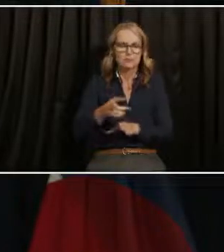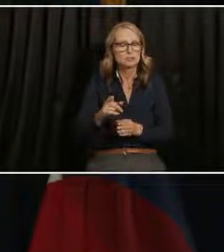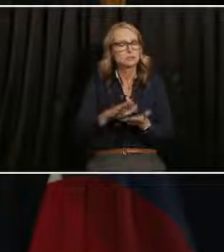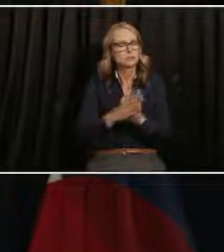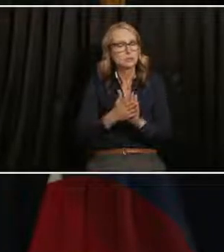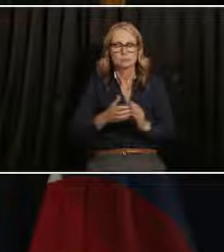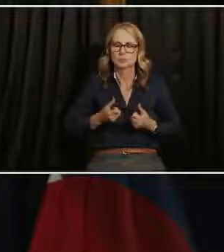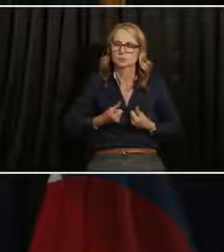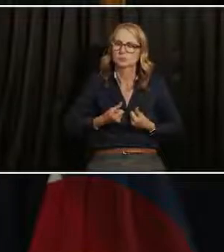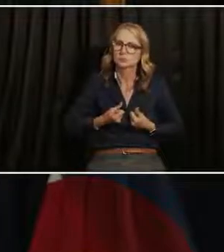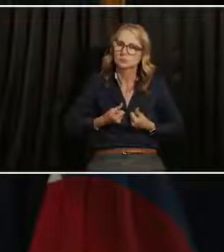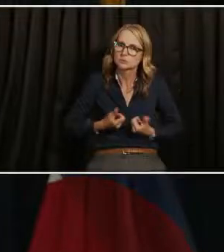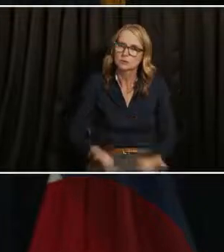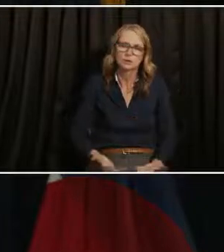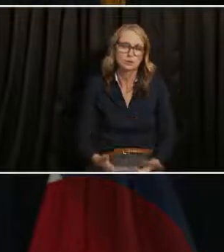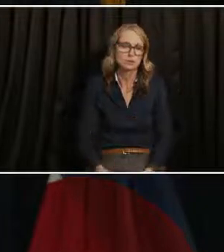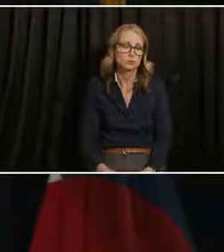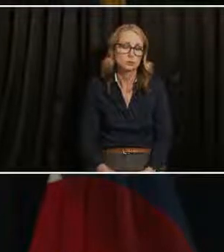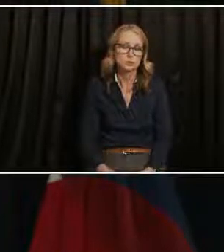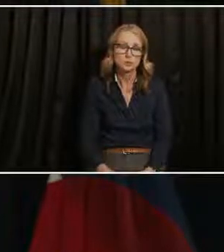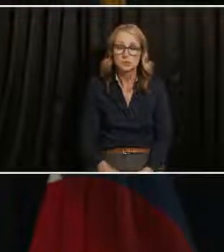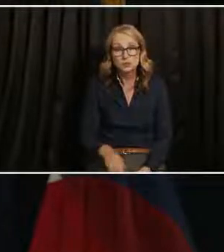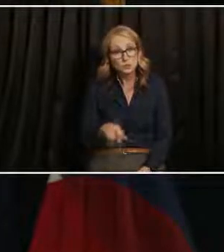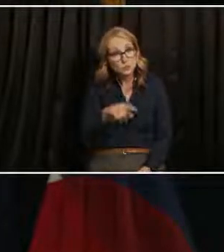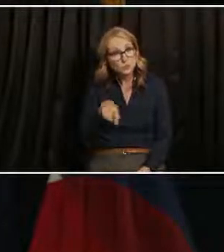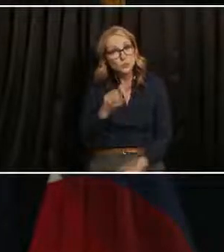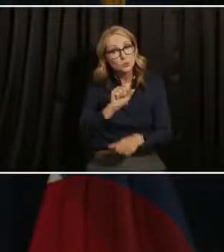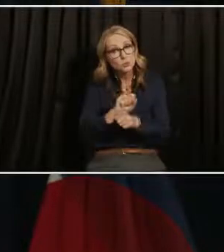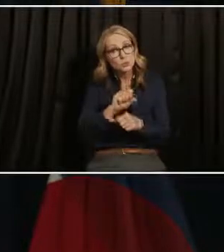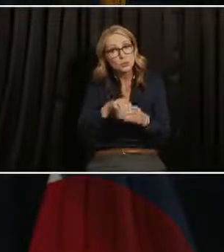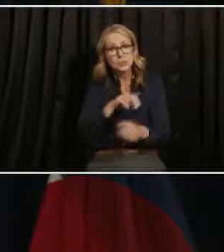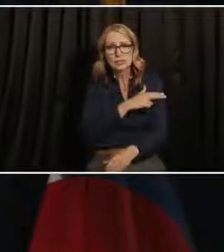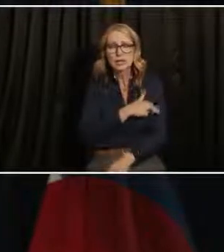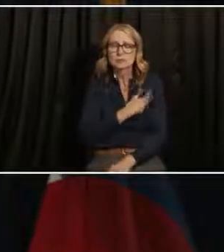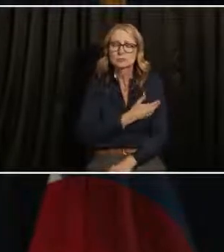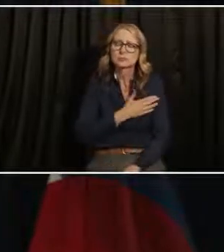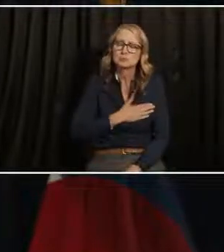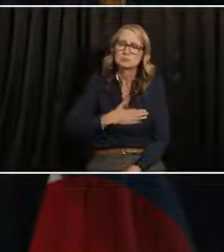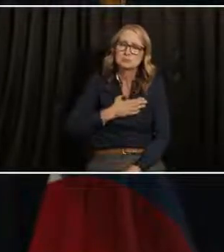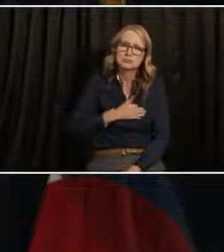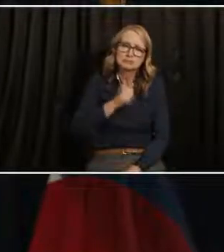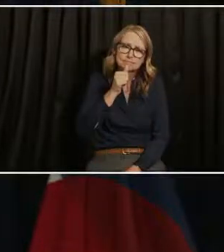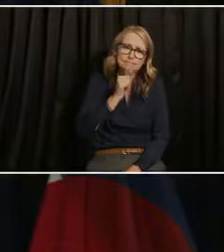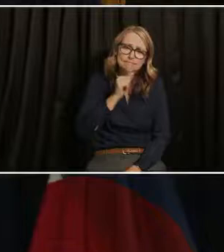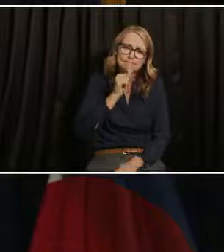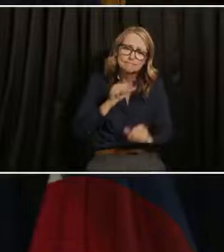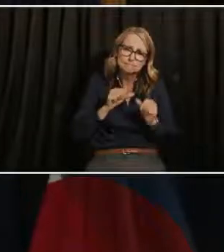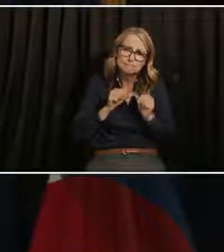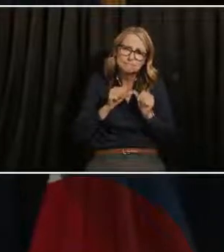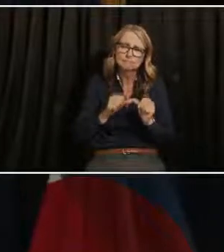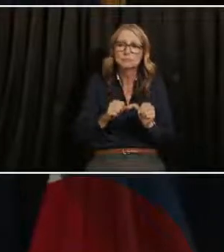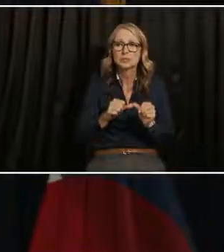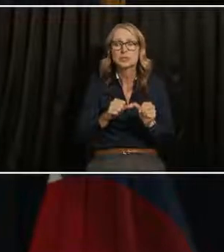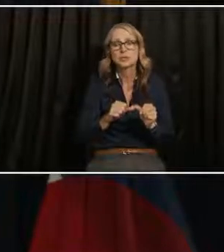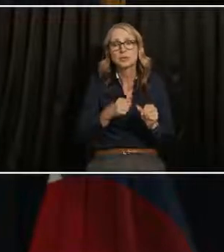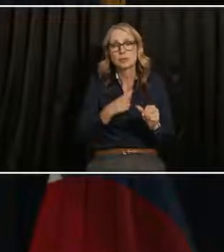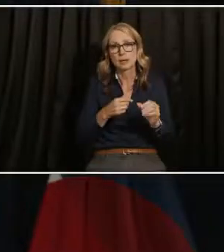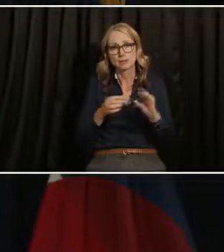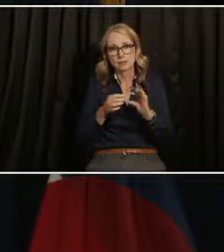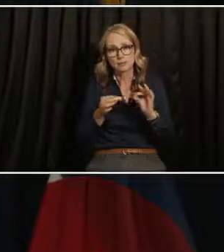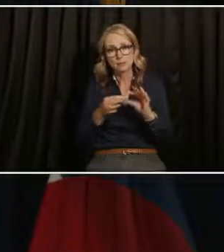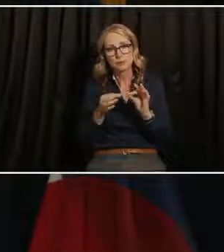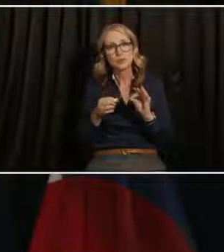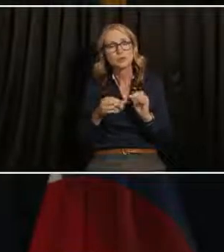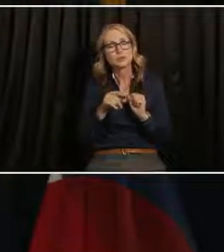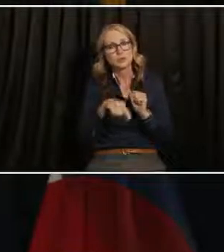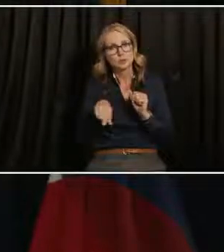are working in our hospitals, I want to encourage you to stick with it. And also to say on behalf of a grateful state of Colorado, thank you.